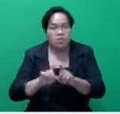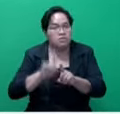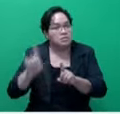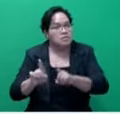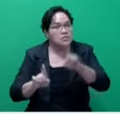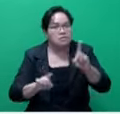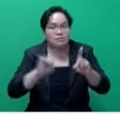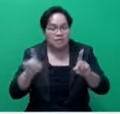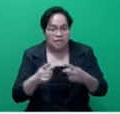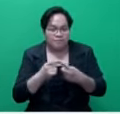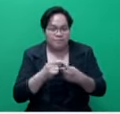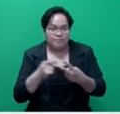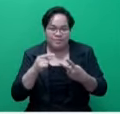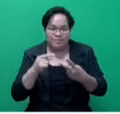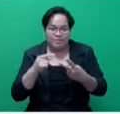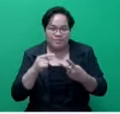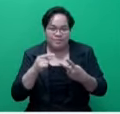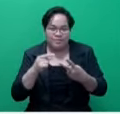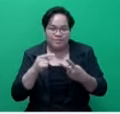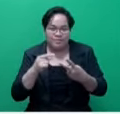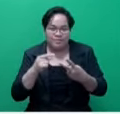installed sanitizers at public